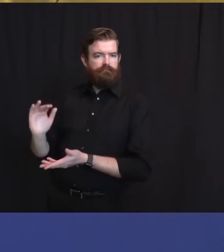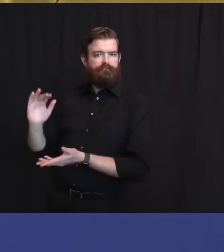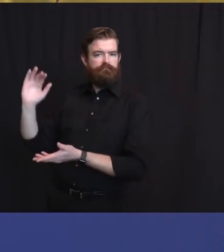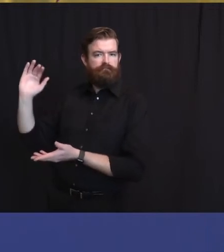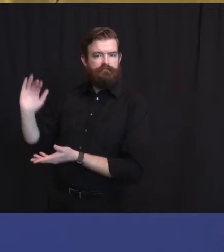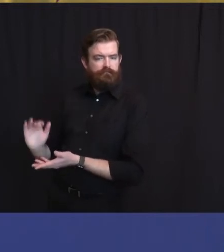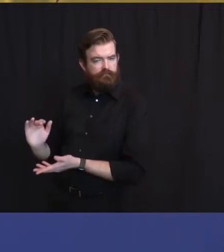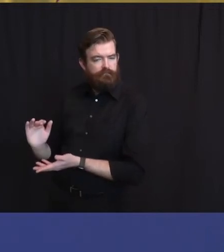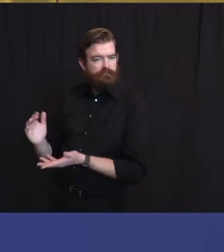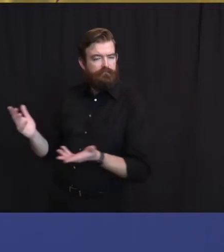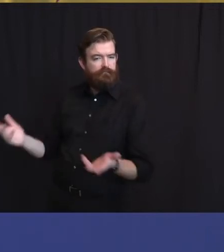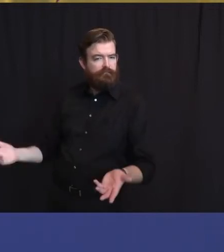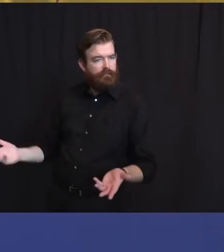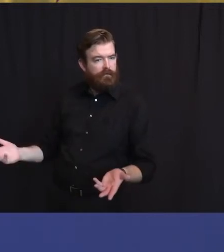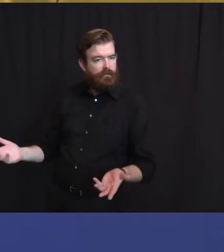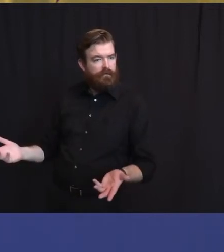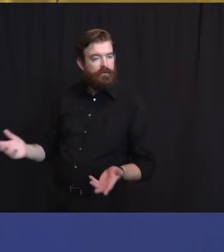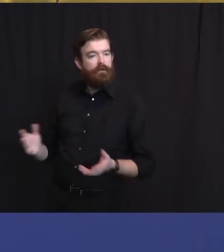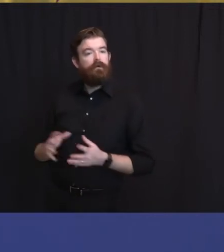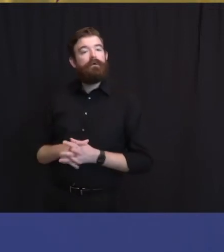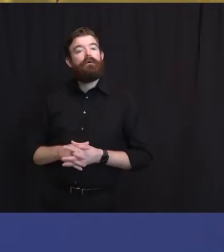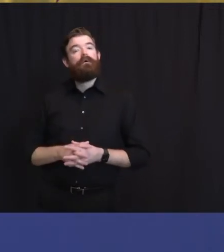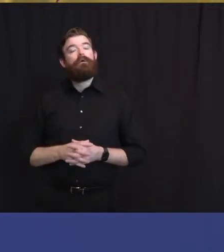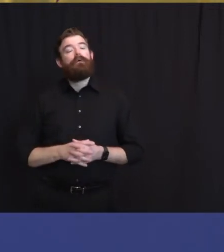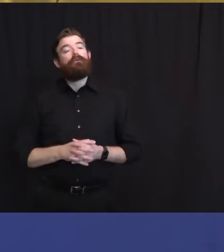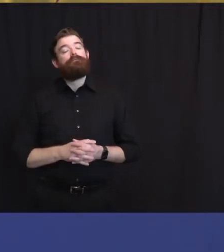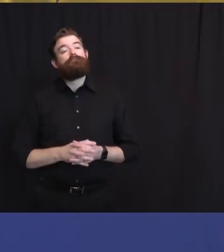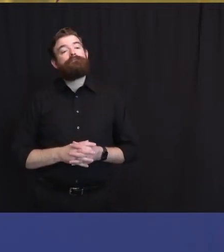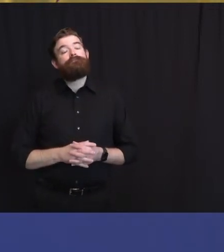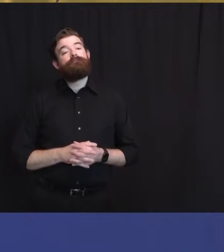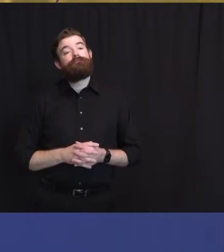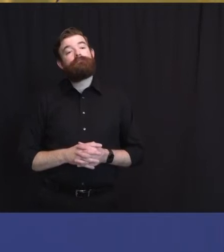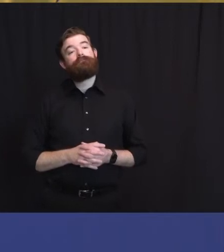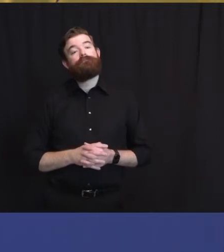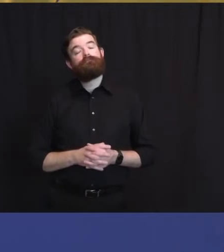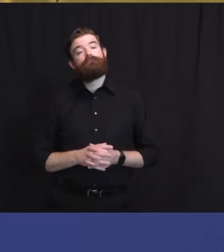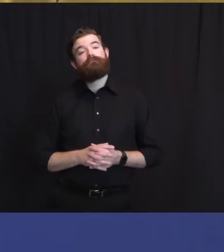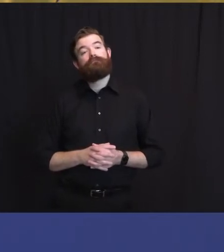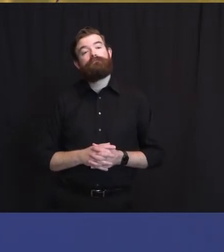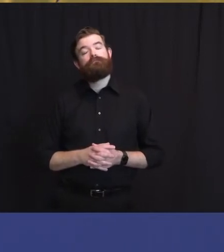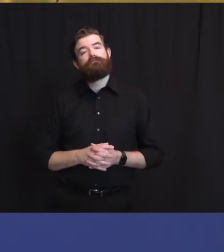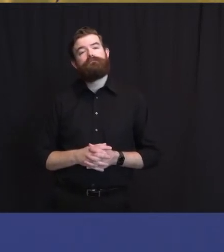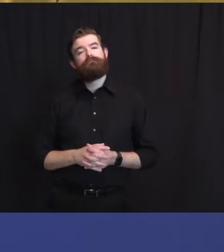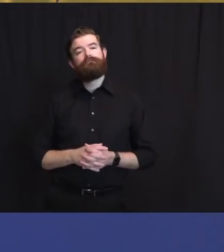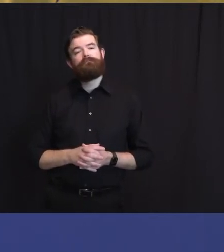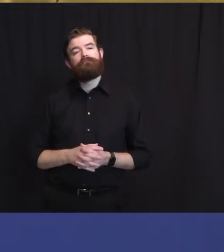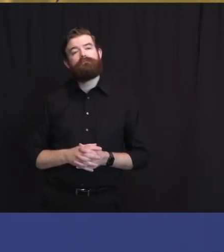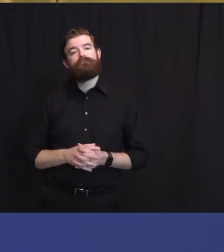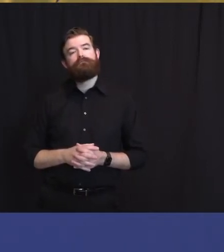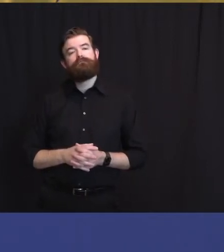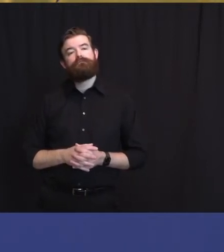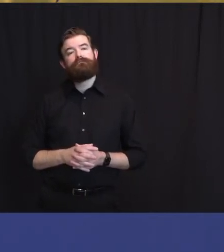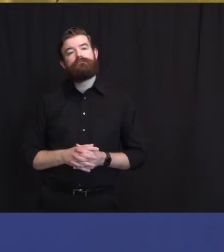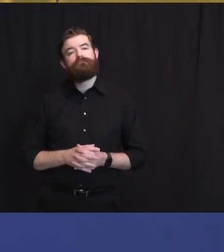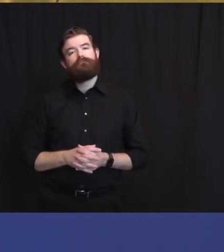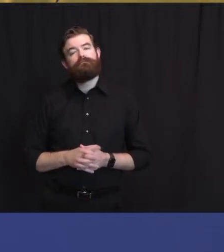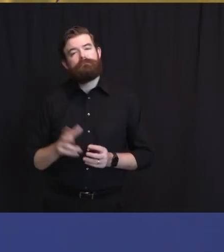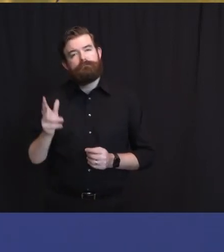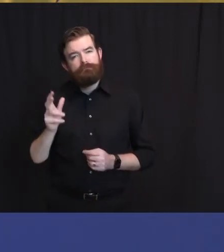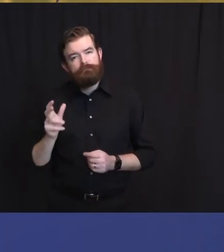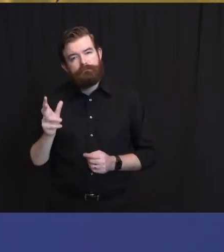the long-term care facilities were overwhelmed? Or was this simply a situation where your workers didn't operate fast enough? And